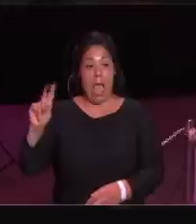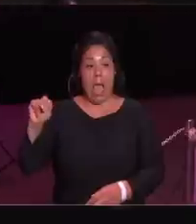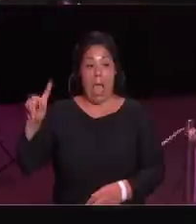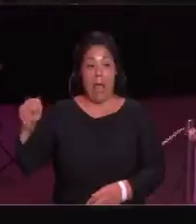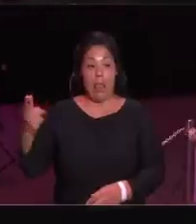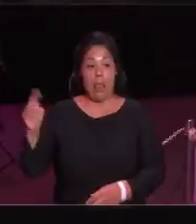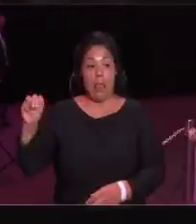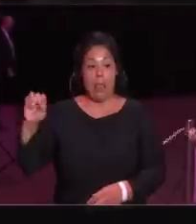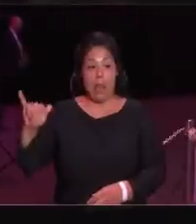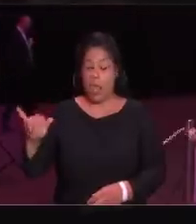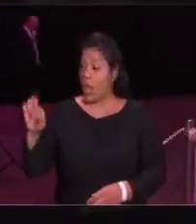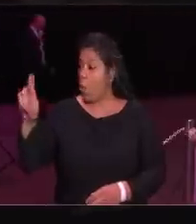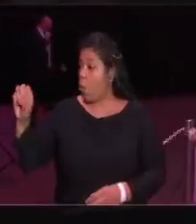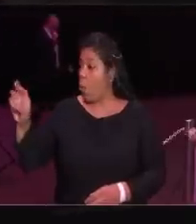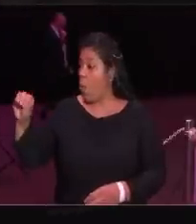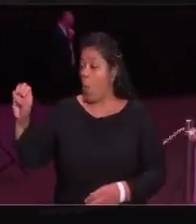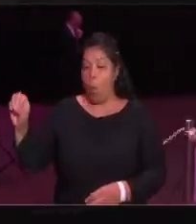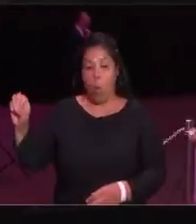you, $1,000.